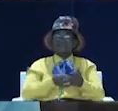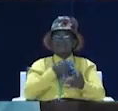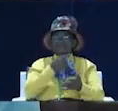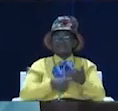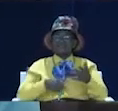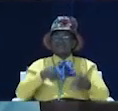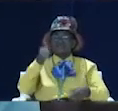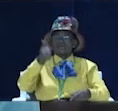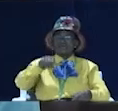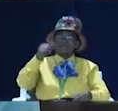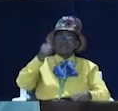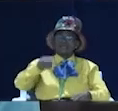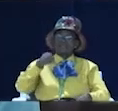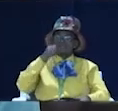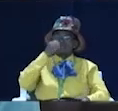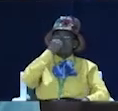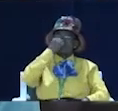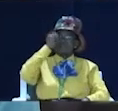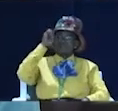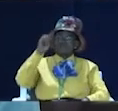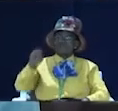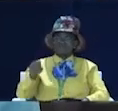me.